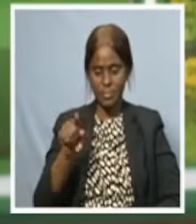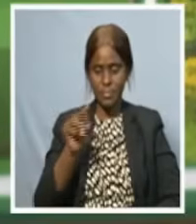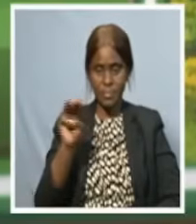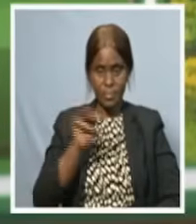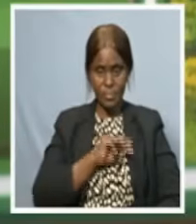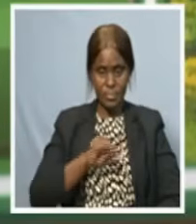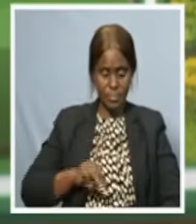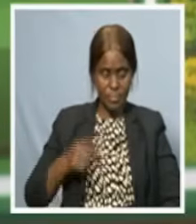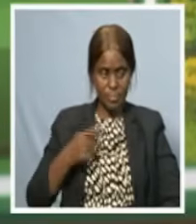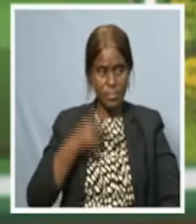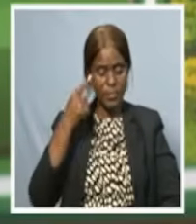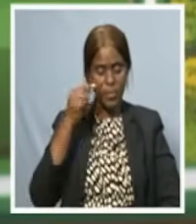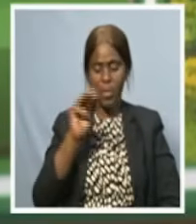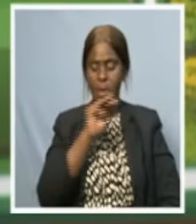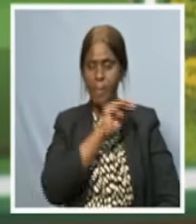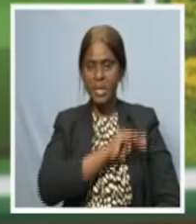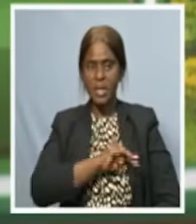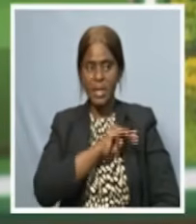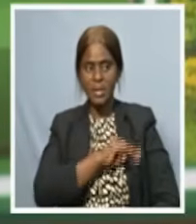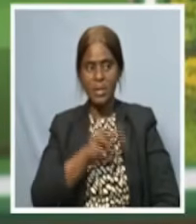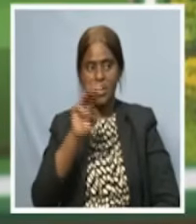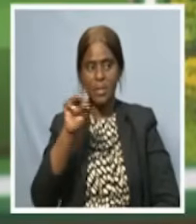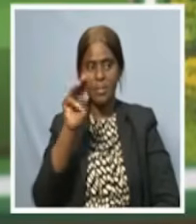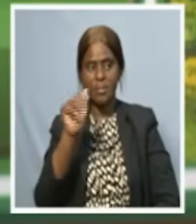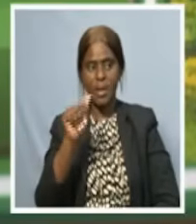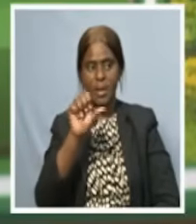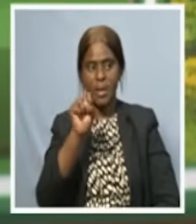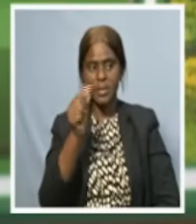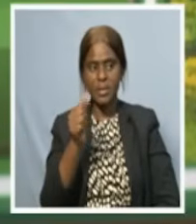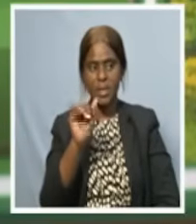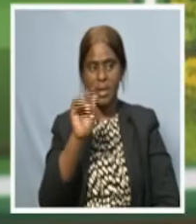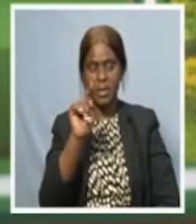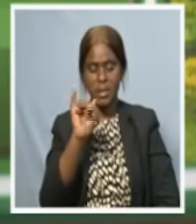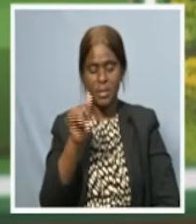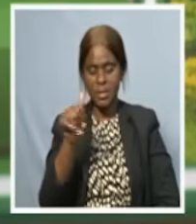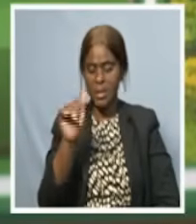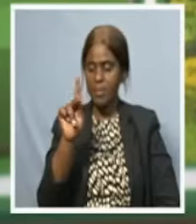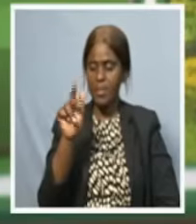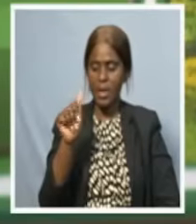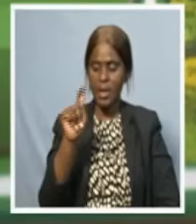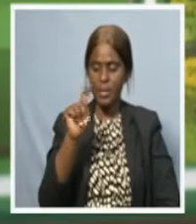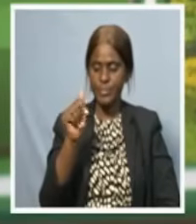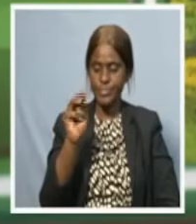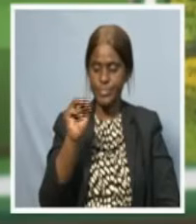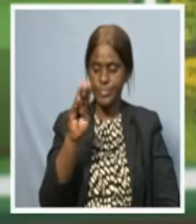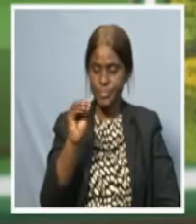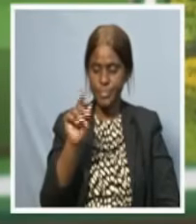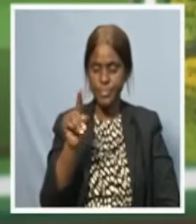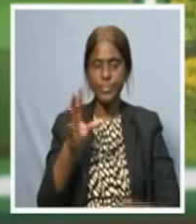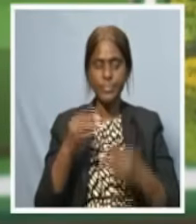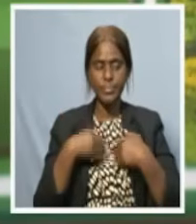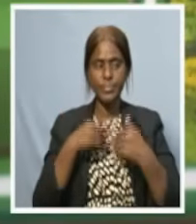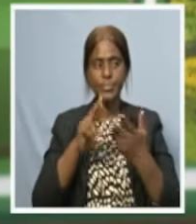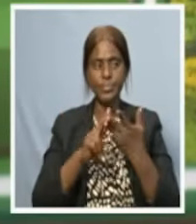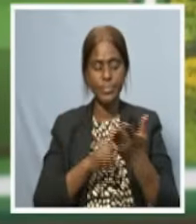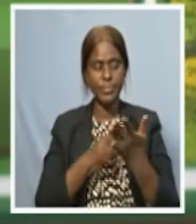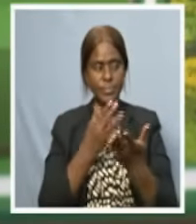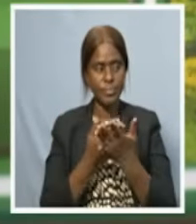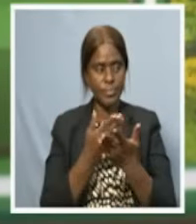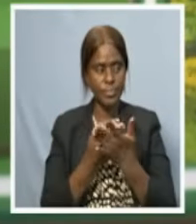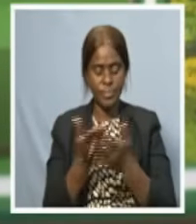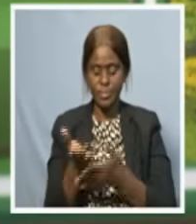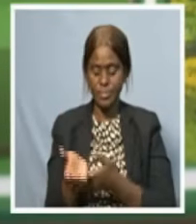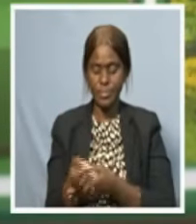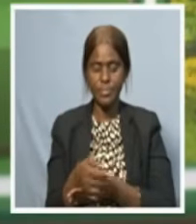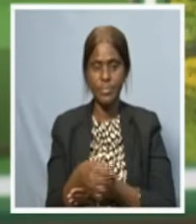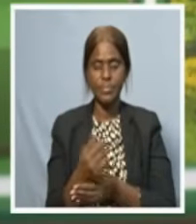Member of Parliament for Masaiti constituency, Mr. Michael Katambo, was moving a motion. This is a motion to adopt the report of